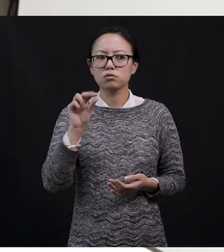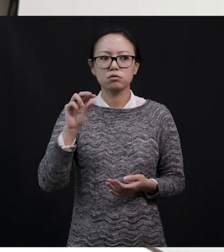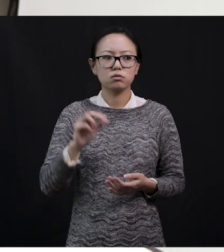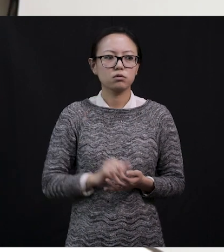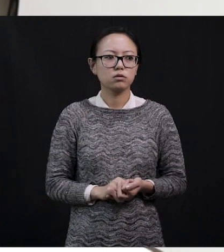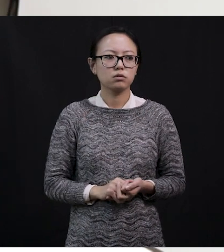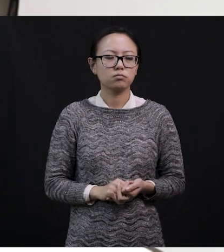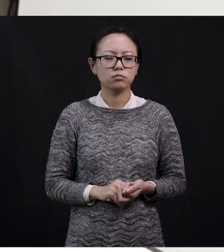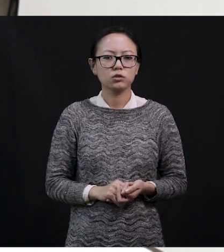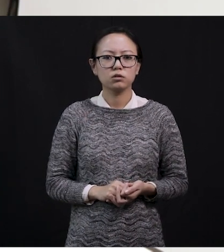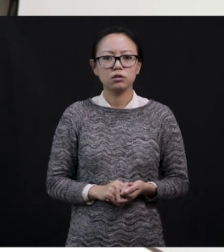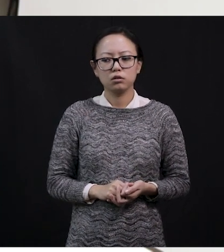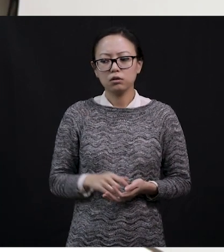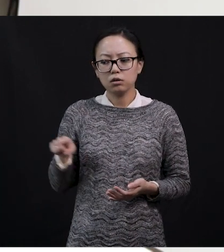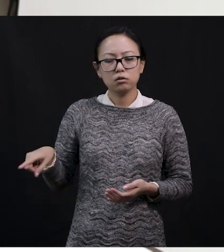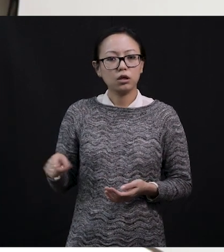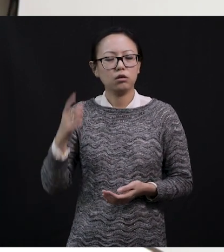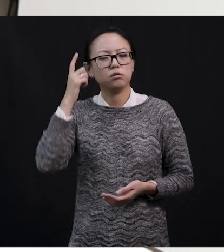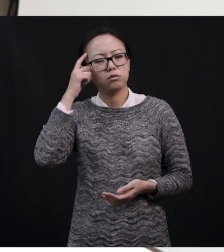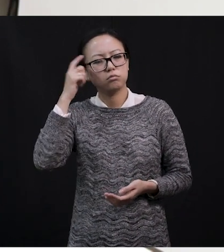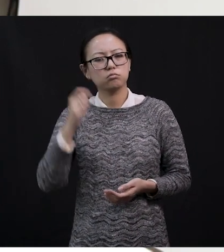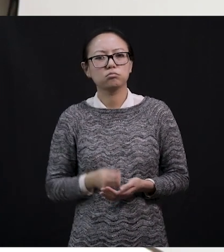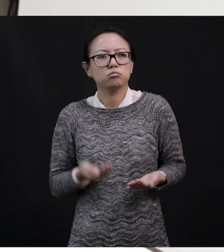reason, thought Bipin Babu.